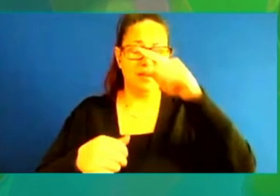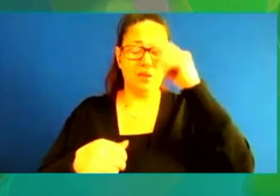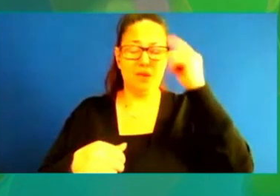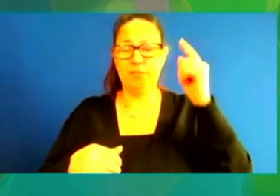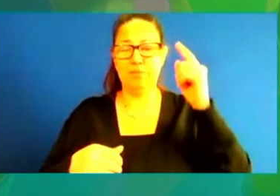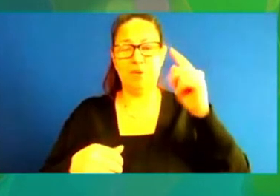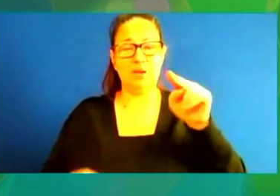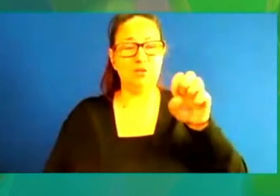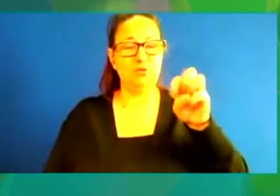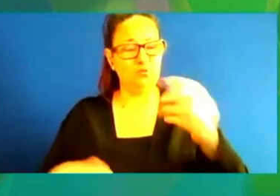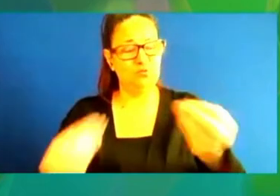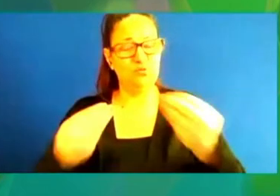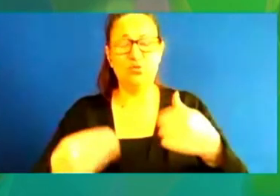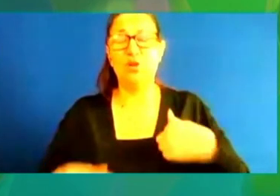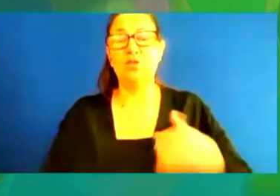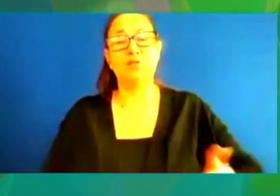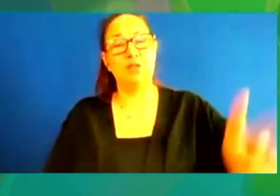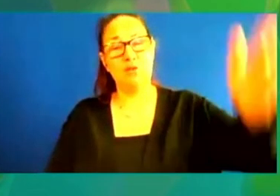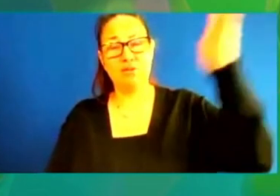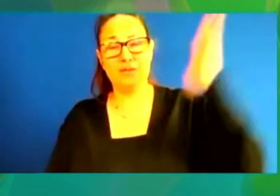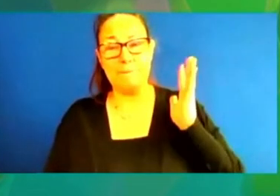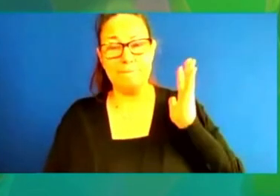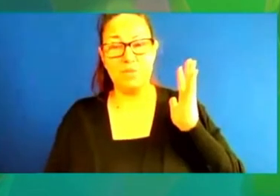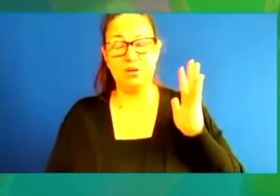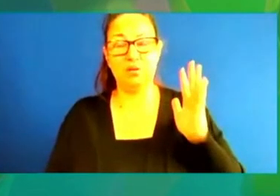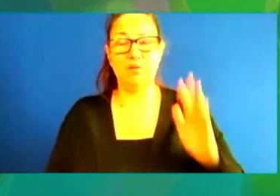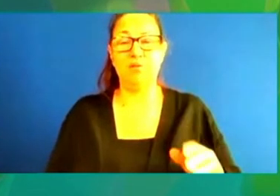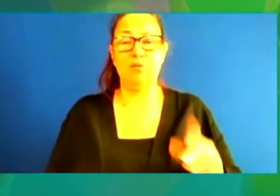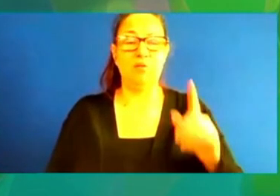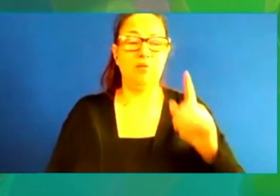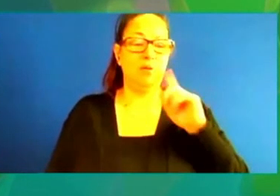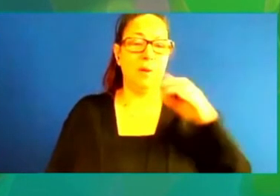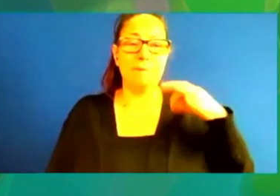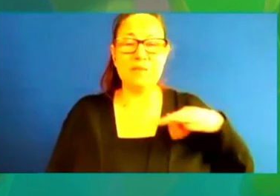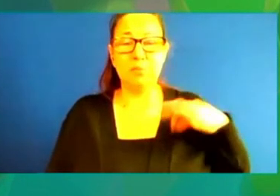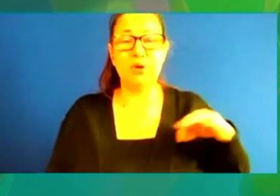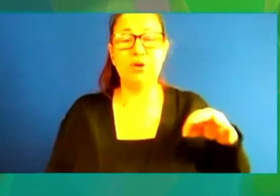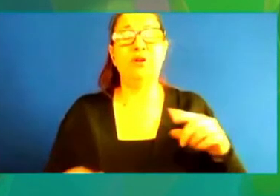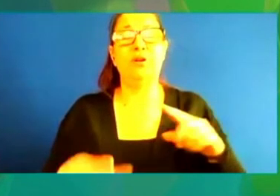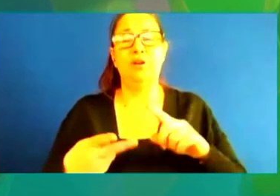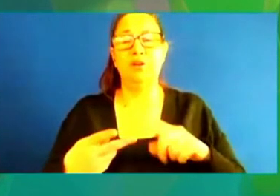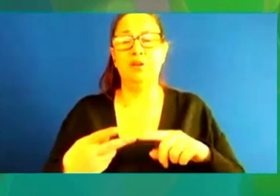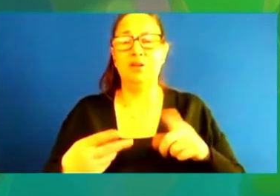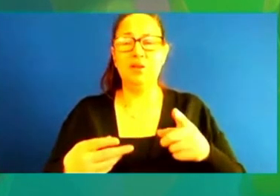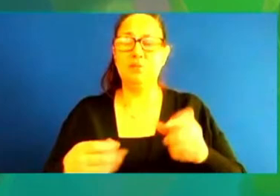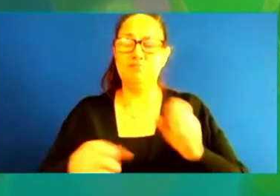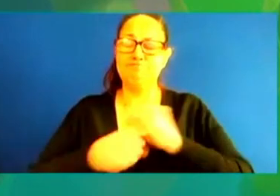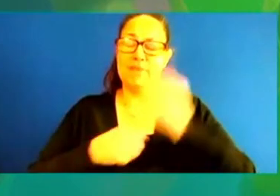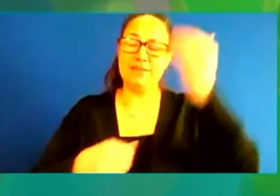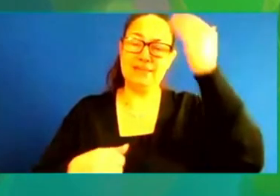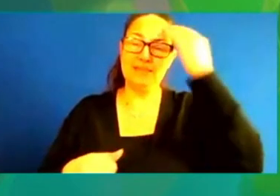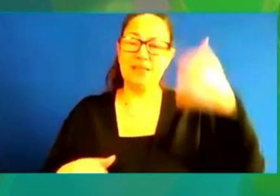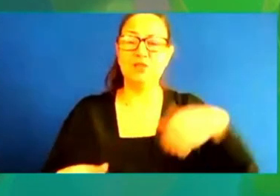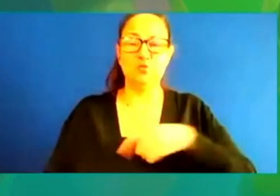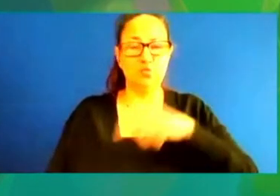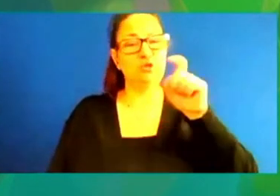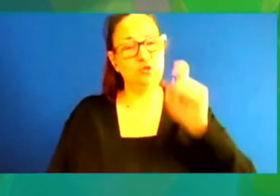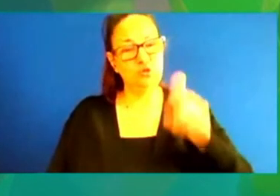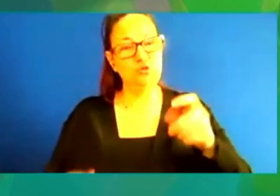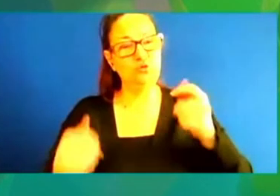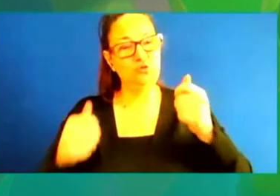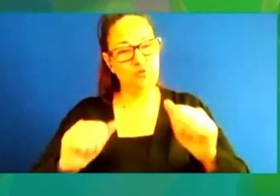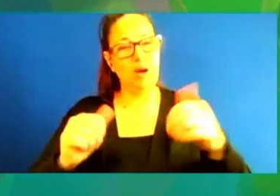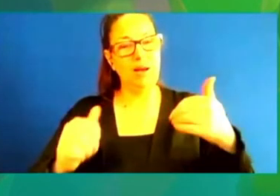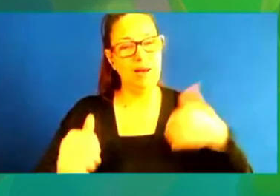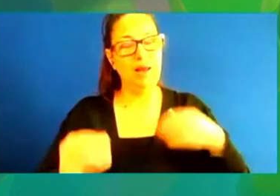like the Chicago Defender and, you know, the Pittsburgh Courier and spaces like that. So it just made sense to me that we should actually try to have more